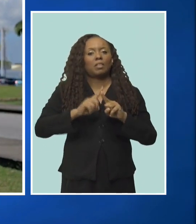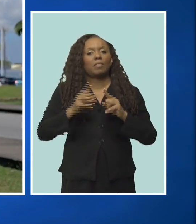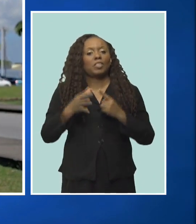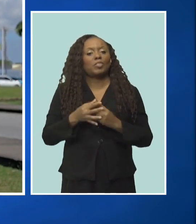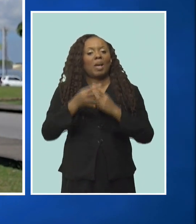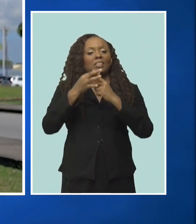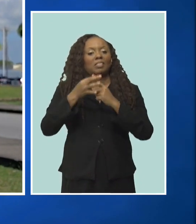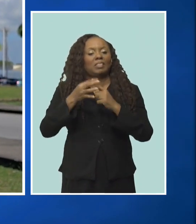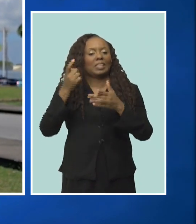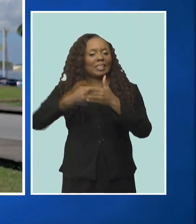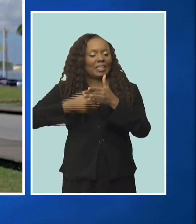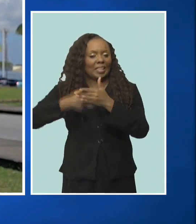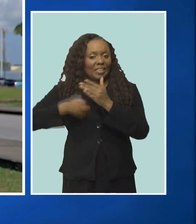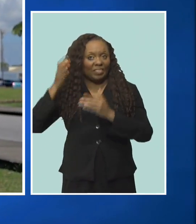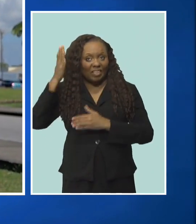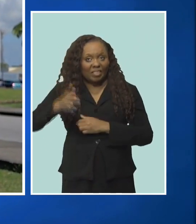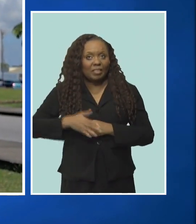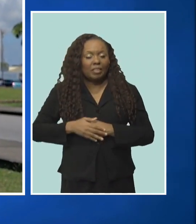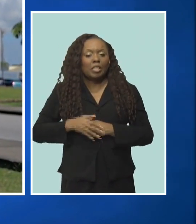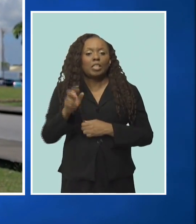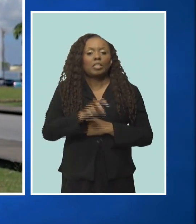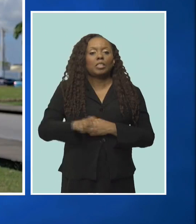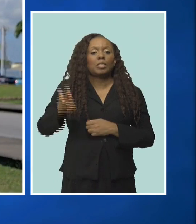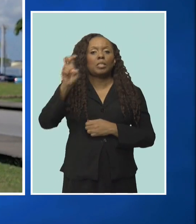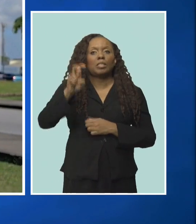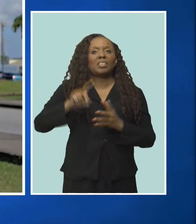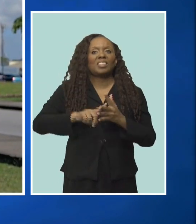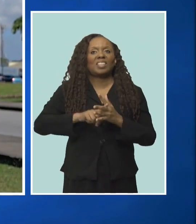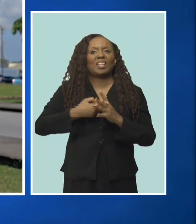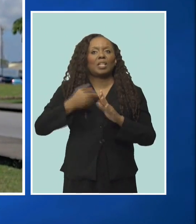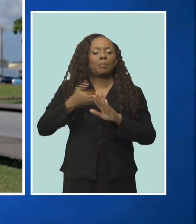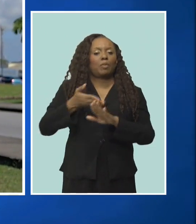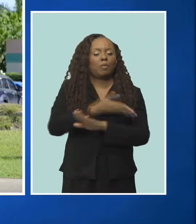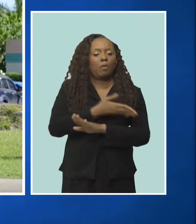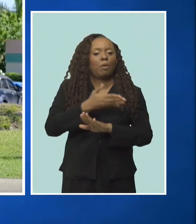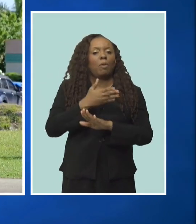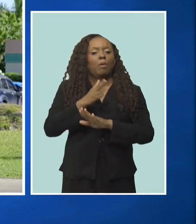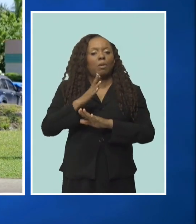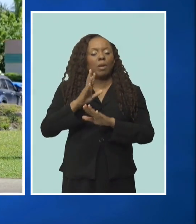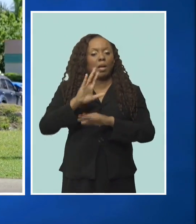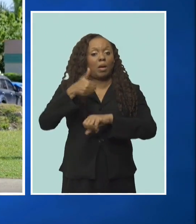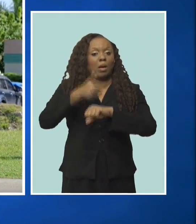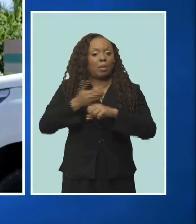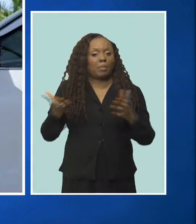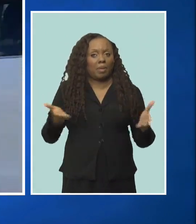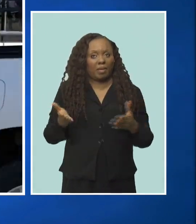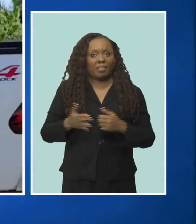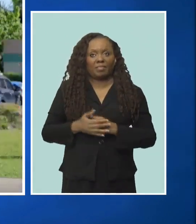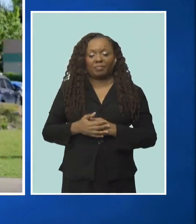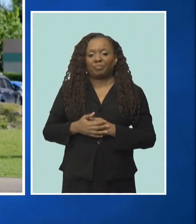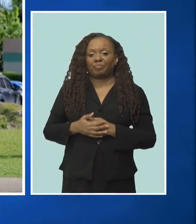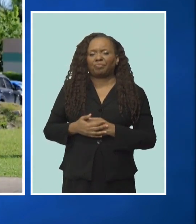store in Barbados began long before the initial opening. I'm also very proud. It's a